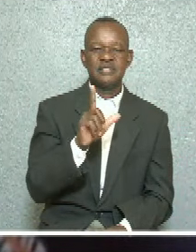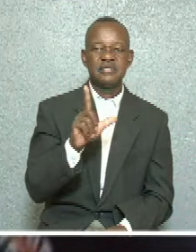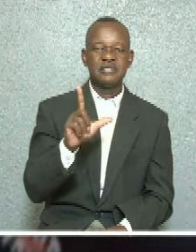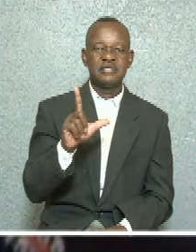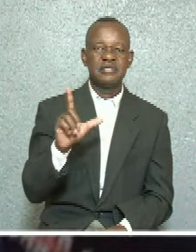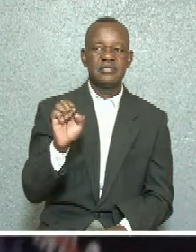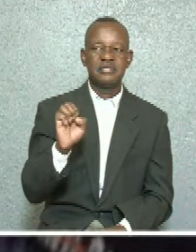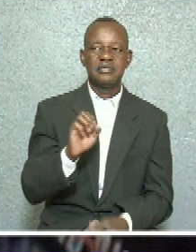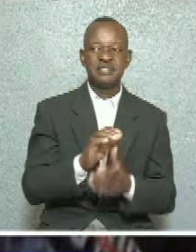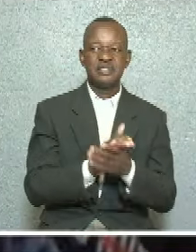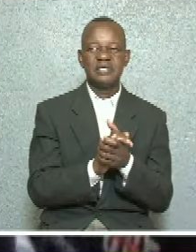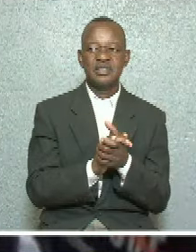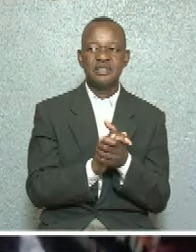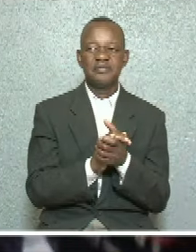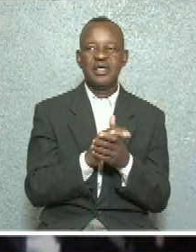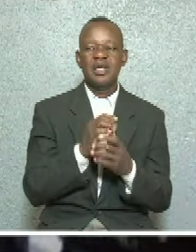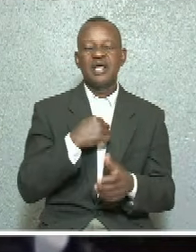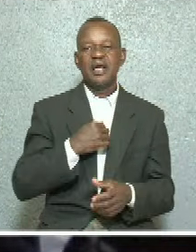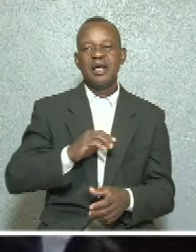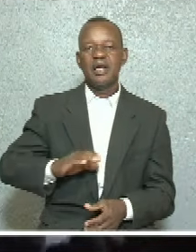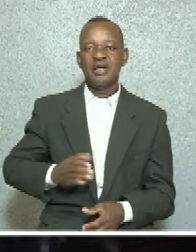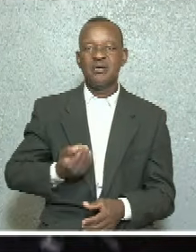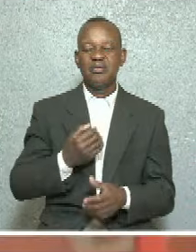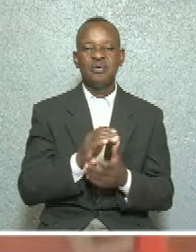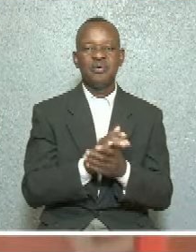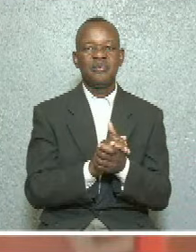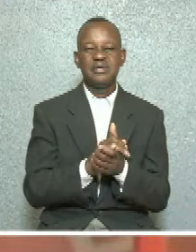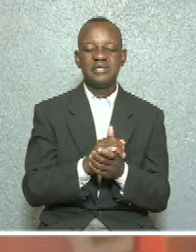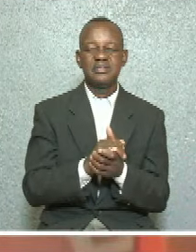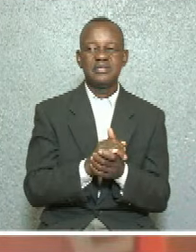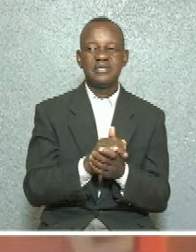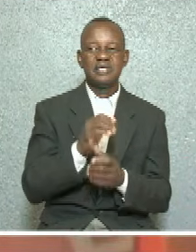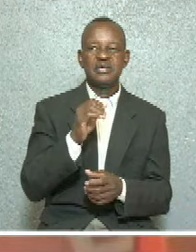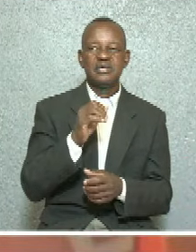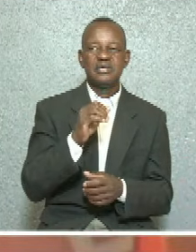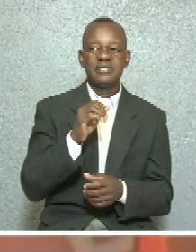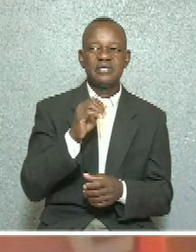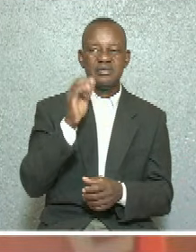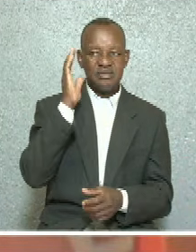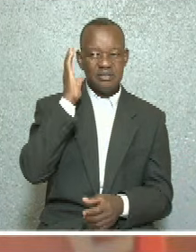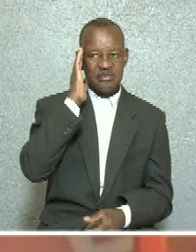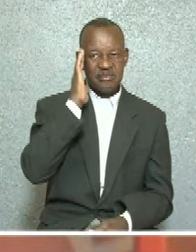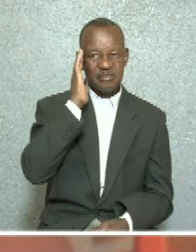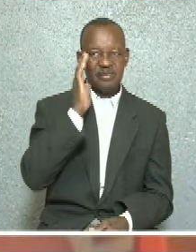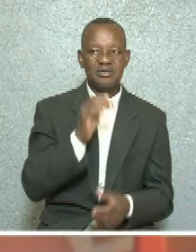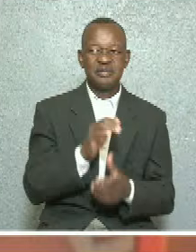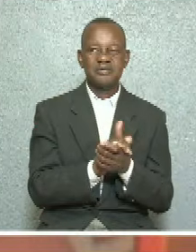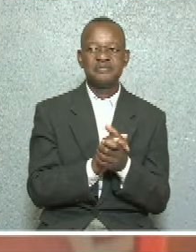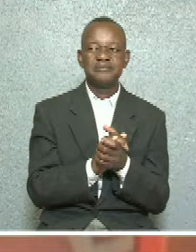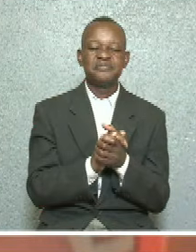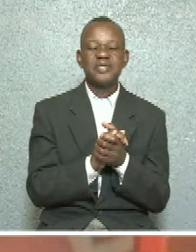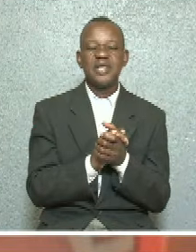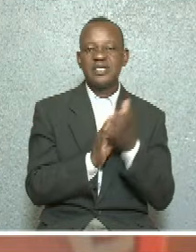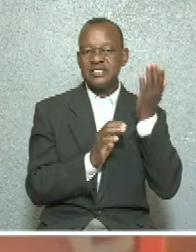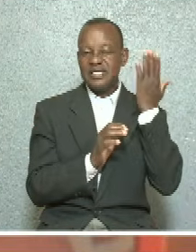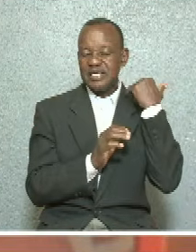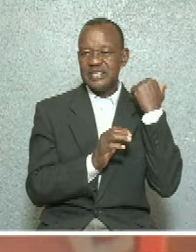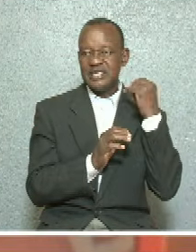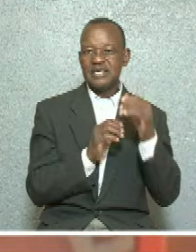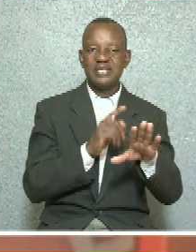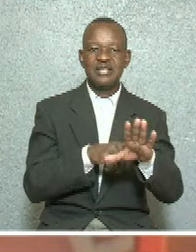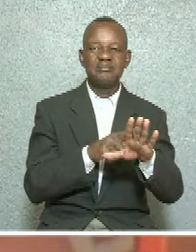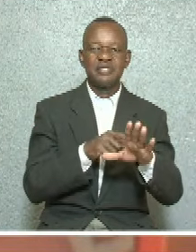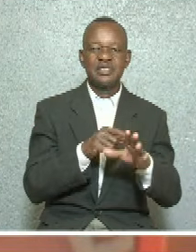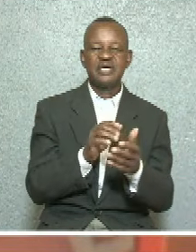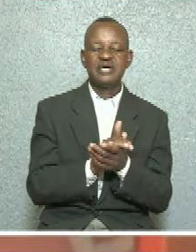they were fighting? South Africa. So it was the apartheid government of South Africa, not the current government of South Africa. So at the time, South Africa